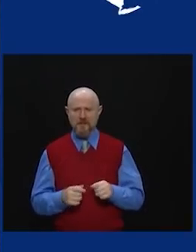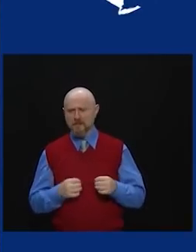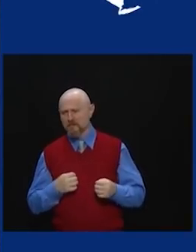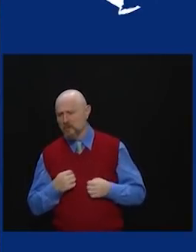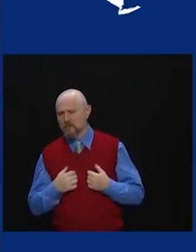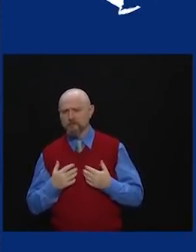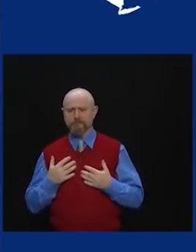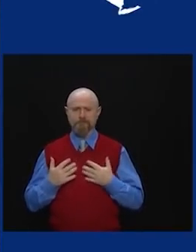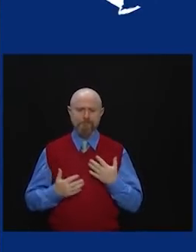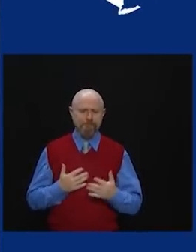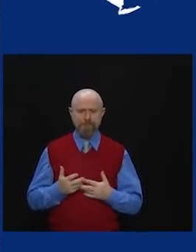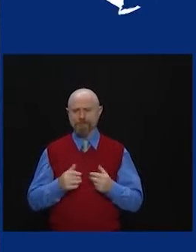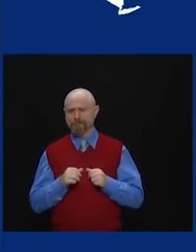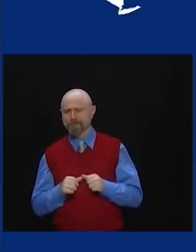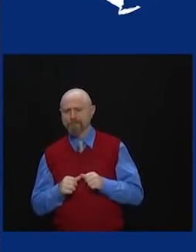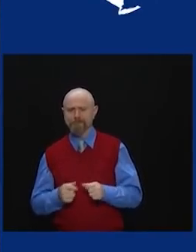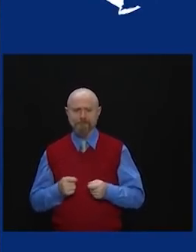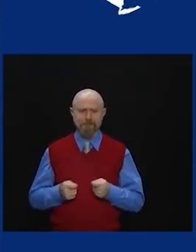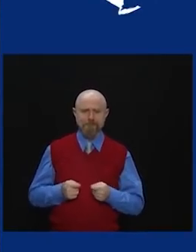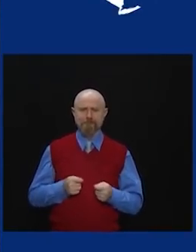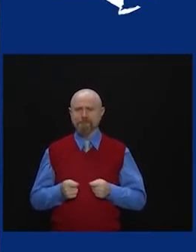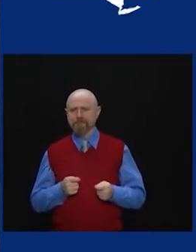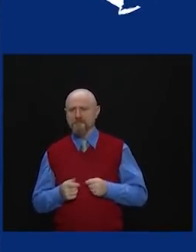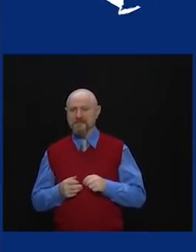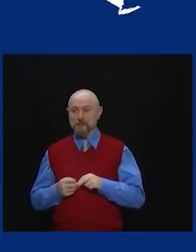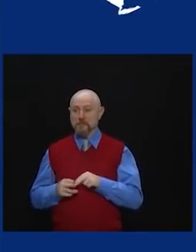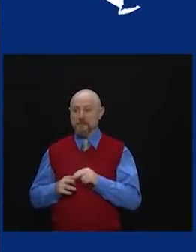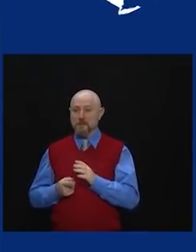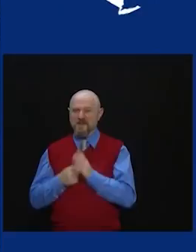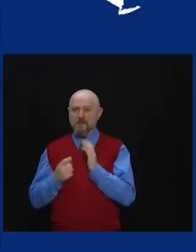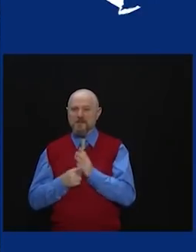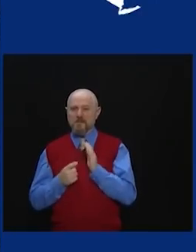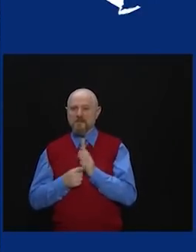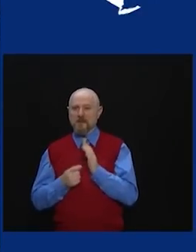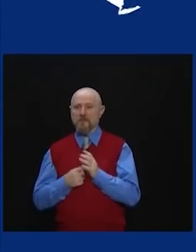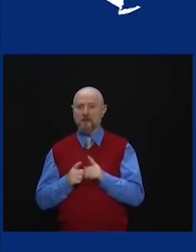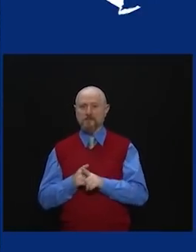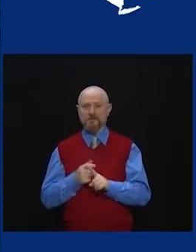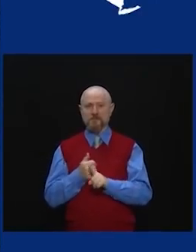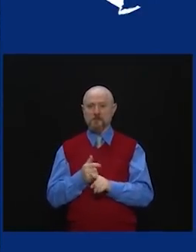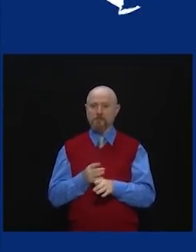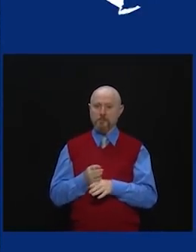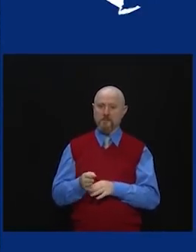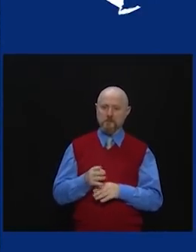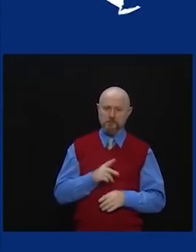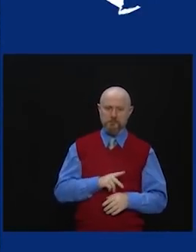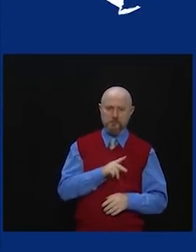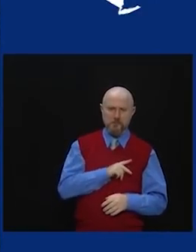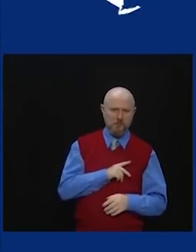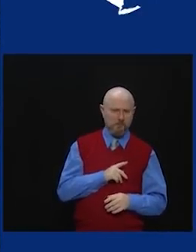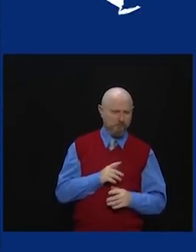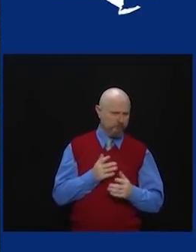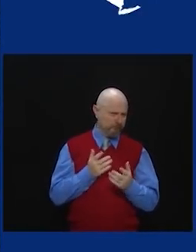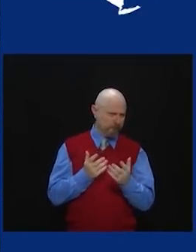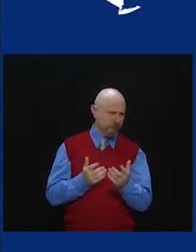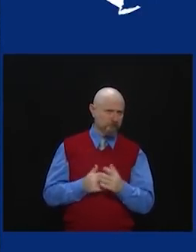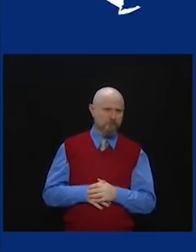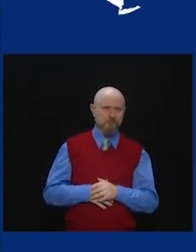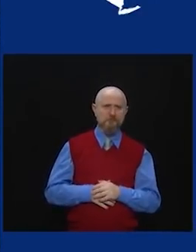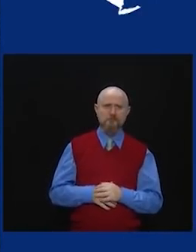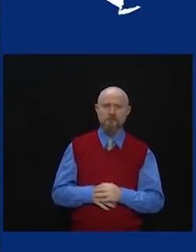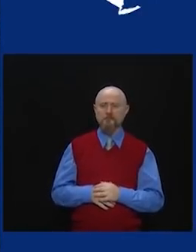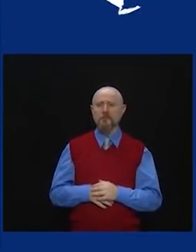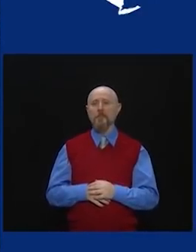increased demands on your professional and personal life? Well, thank you for the question. And I will say to